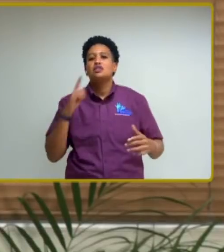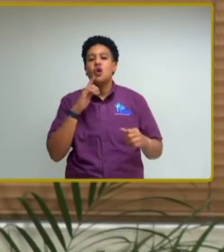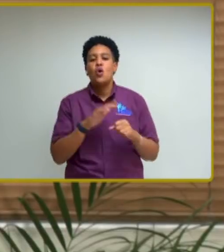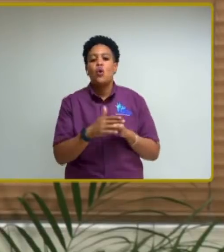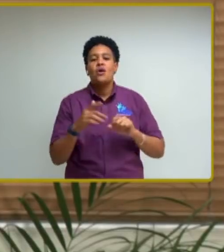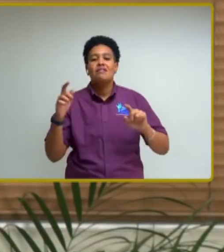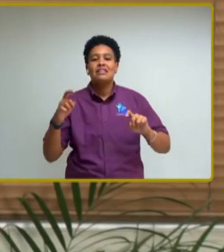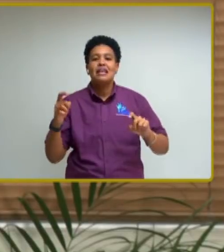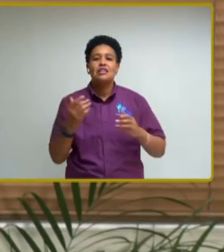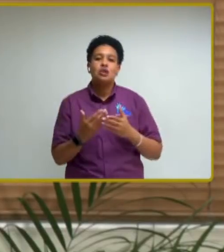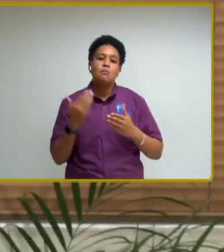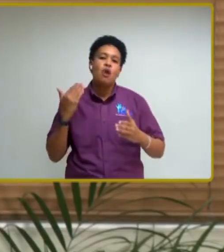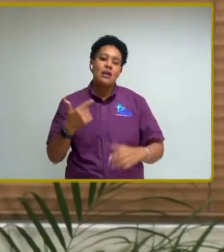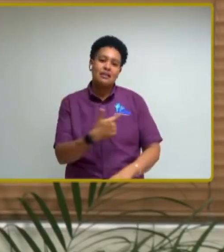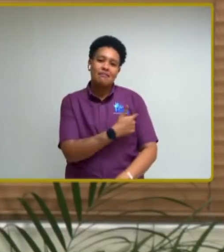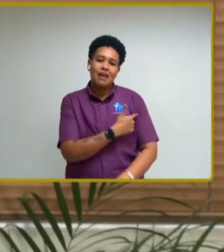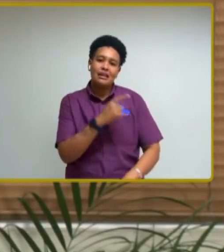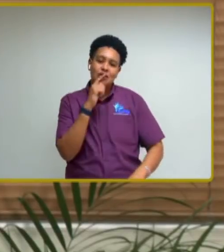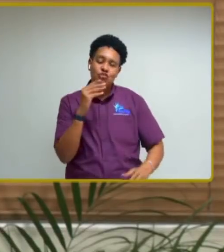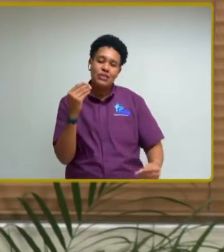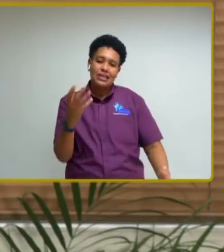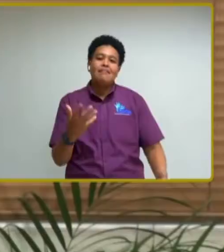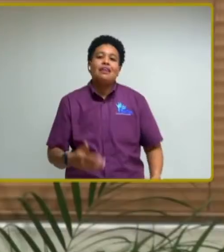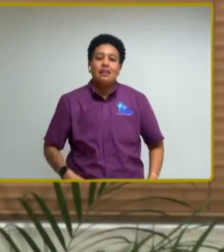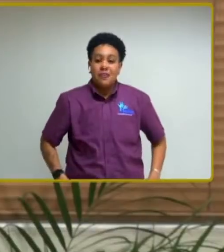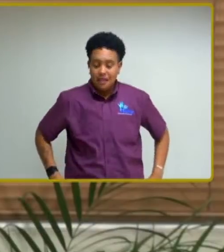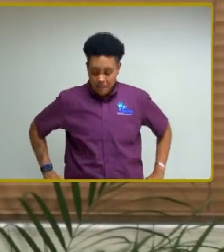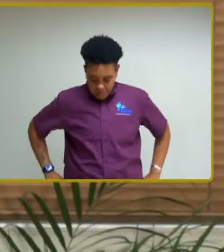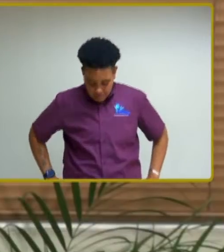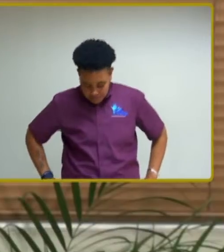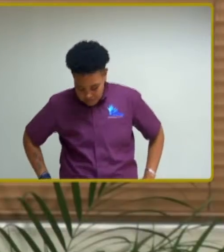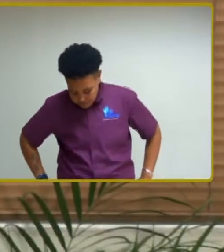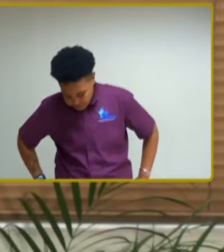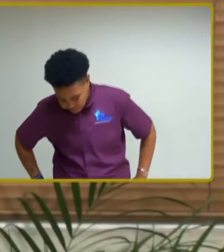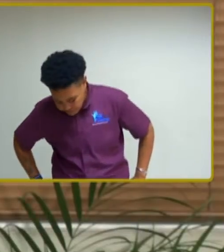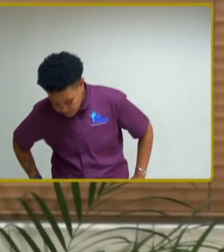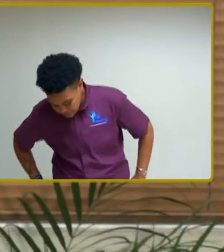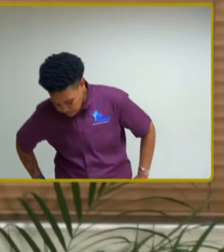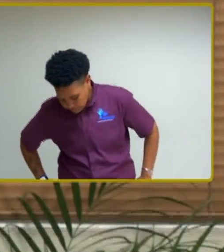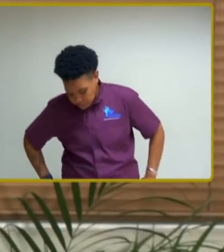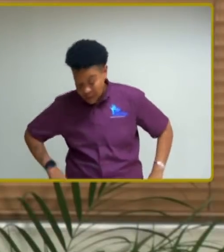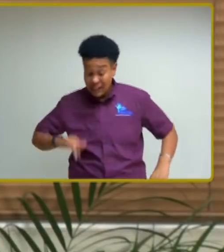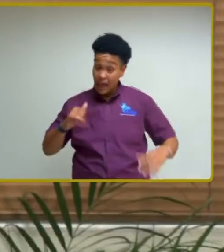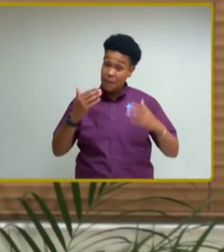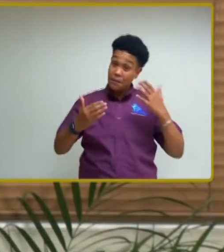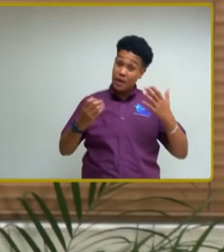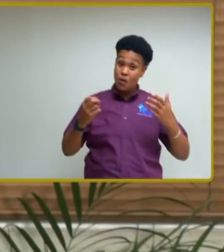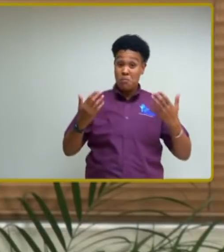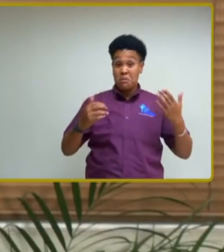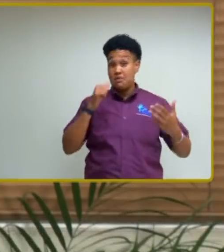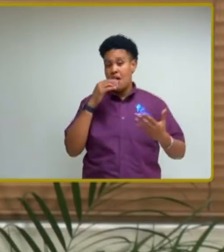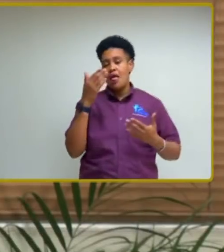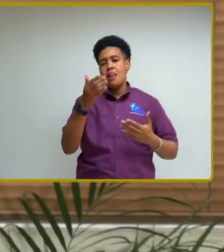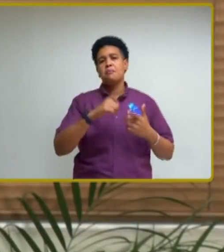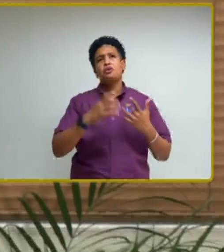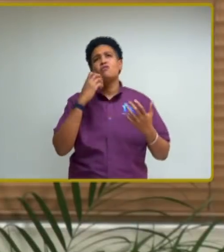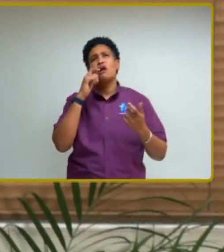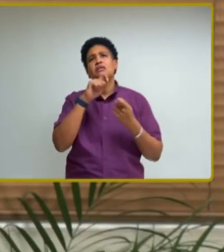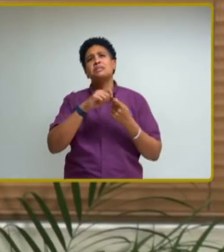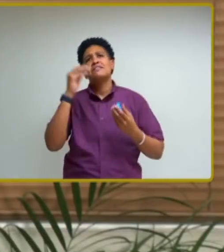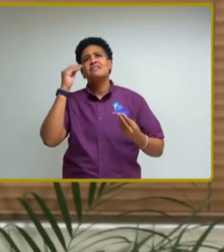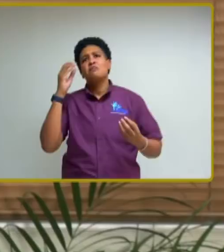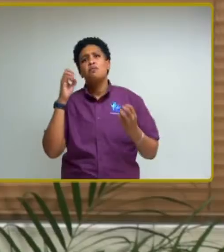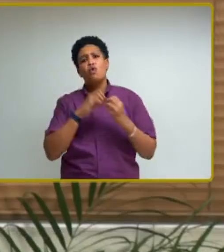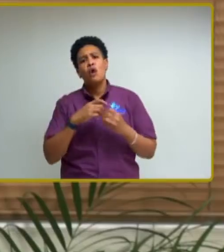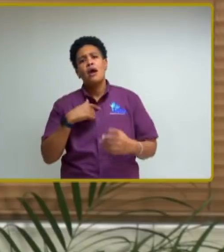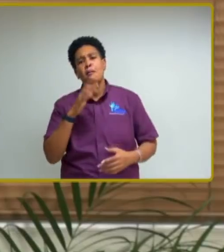COVID test prior to the vaccine being administered. That may or may not help you, but if you want better particulars, I would prefer